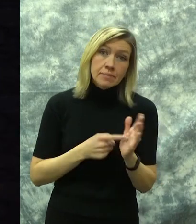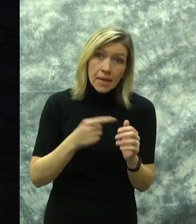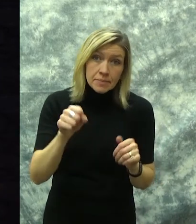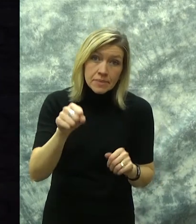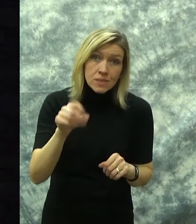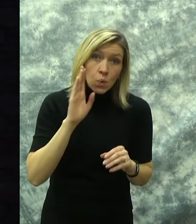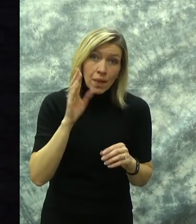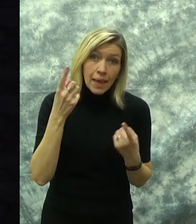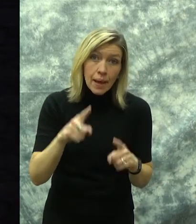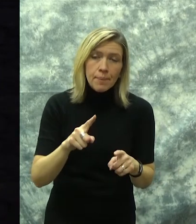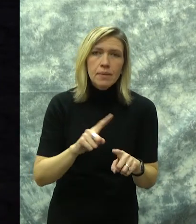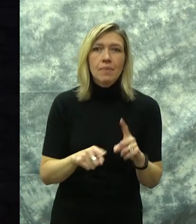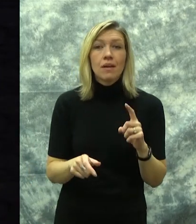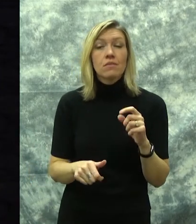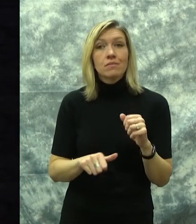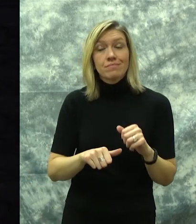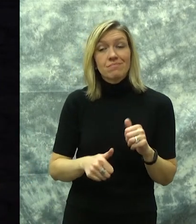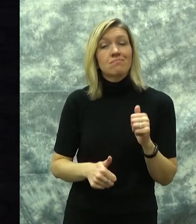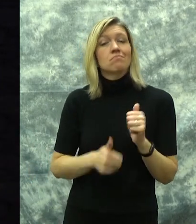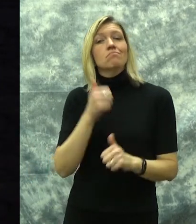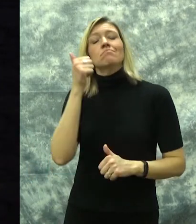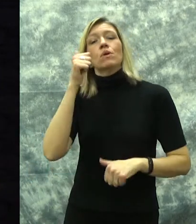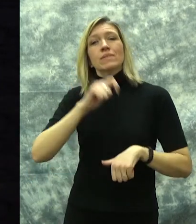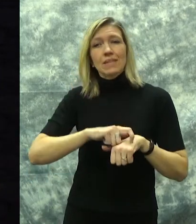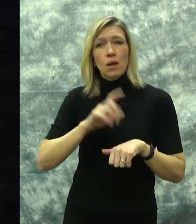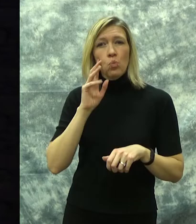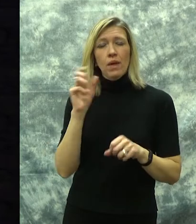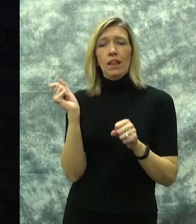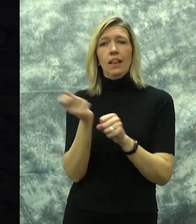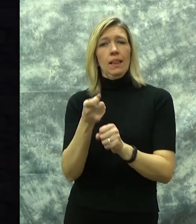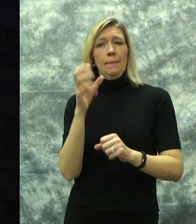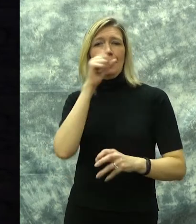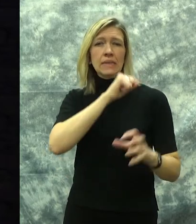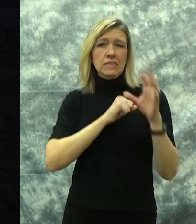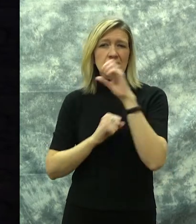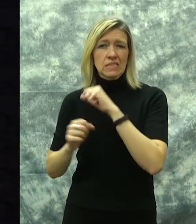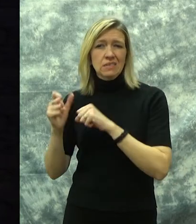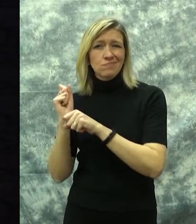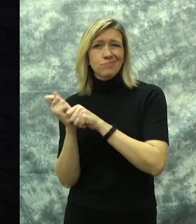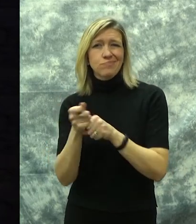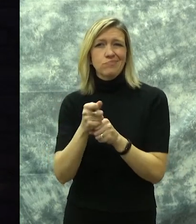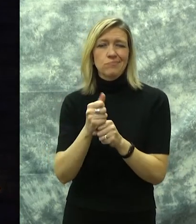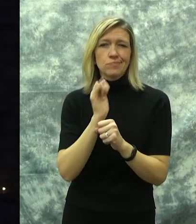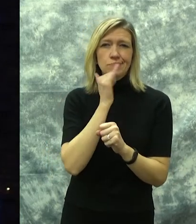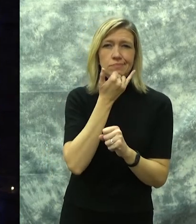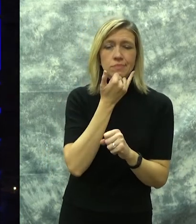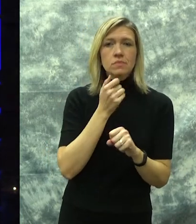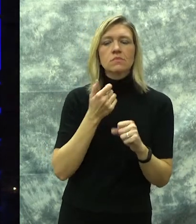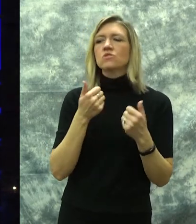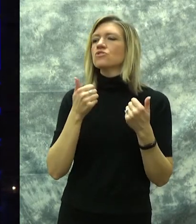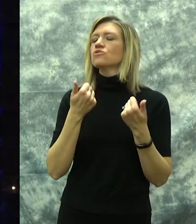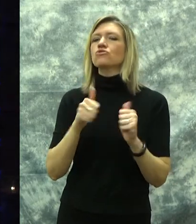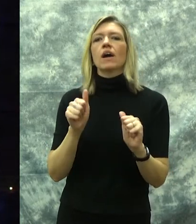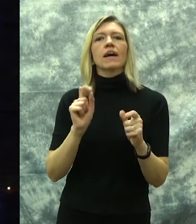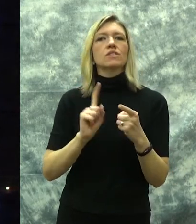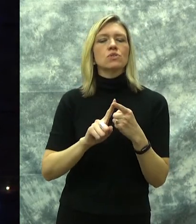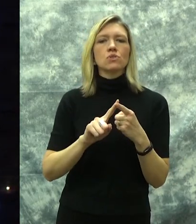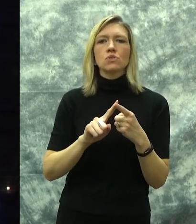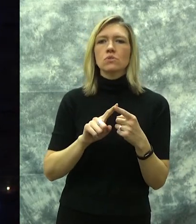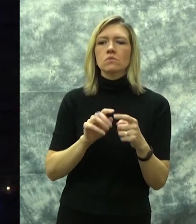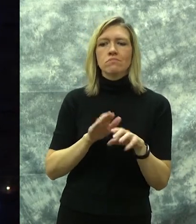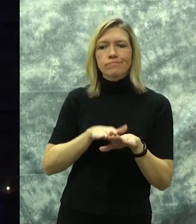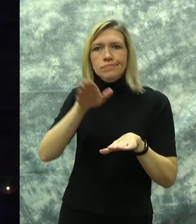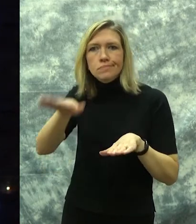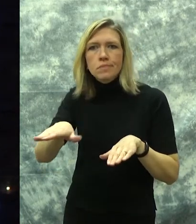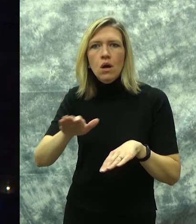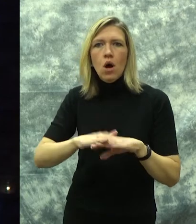lot, right? But there's something about having that consistency of just trying to get on base. I just want to get a single. I just want to keep going.